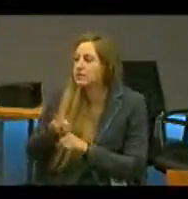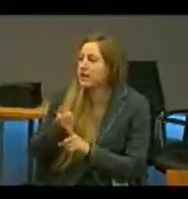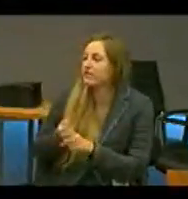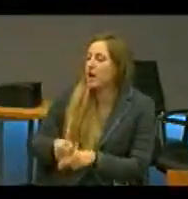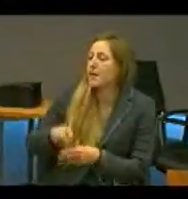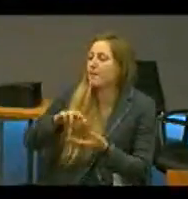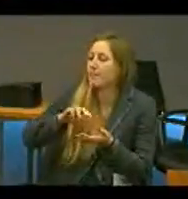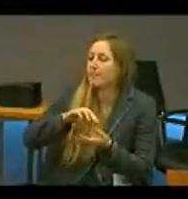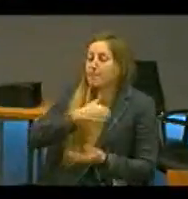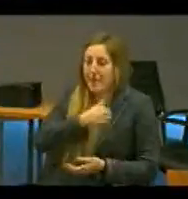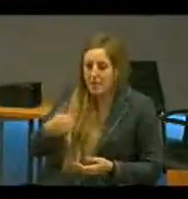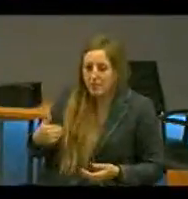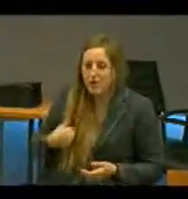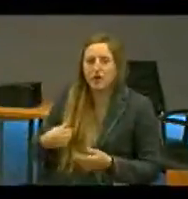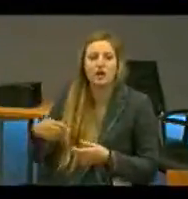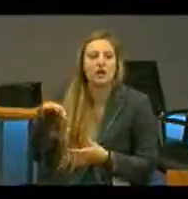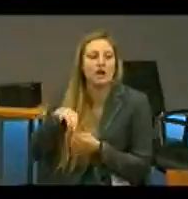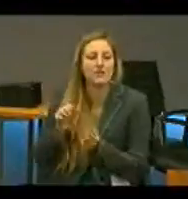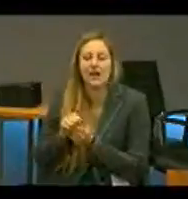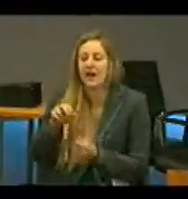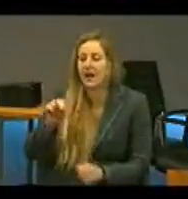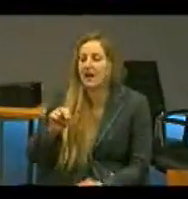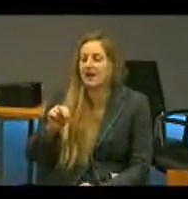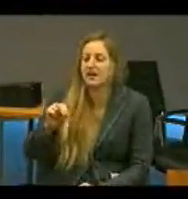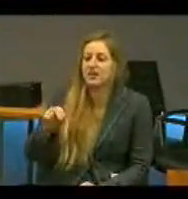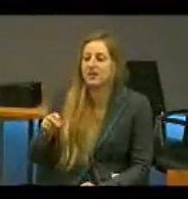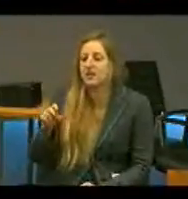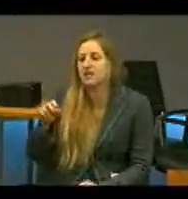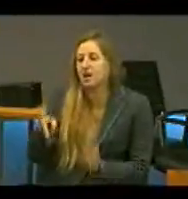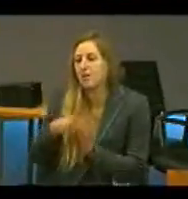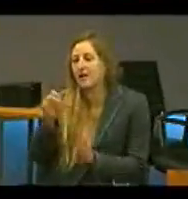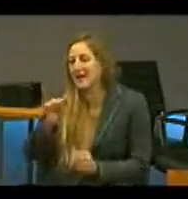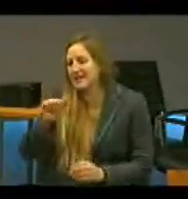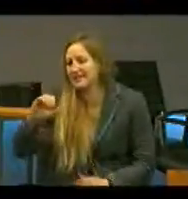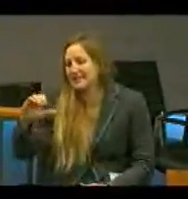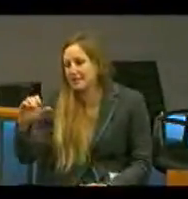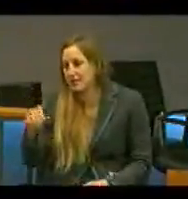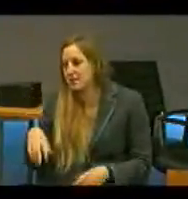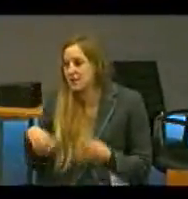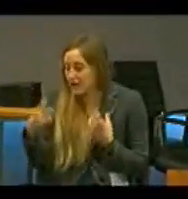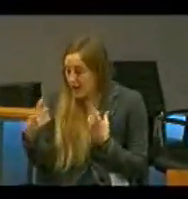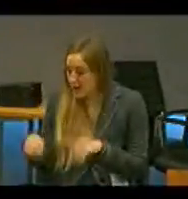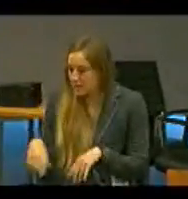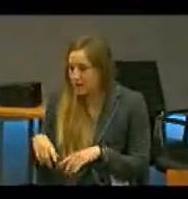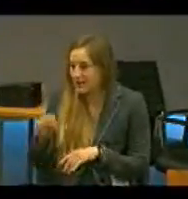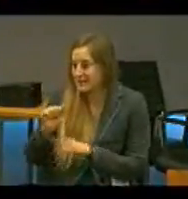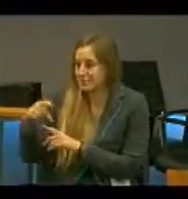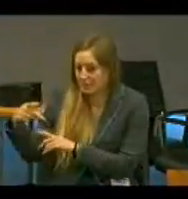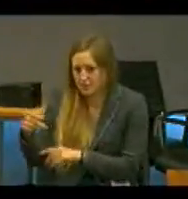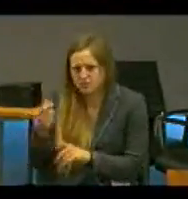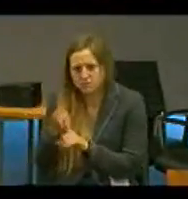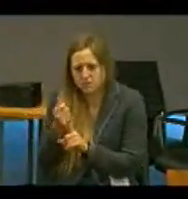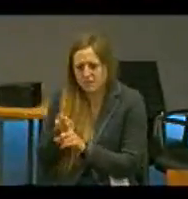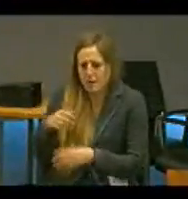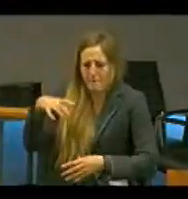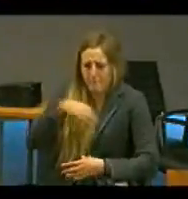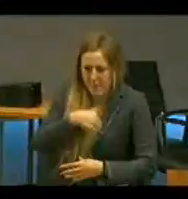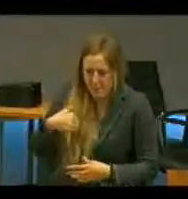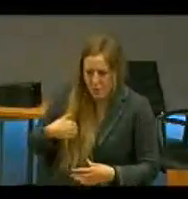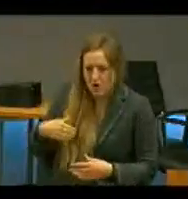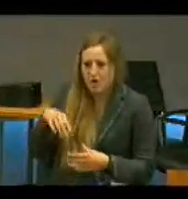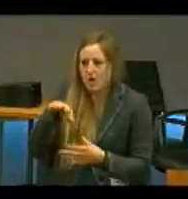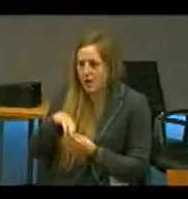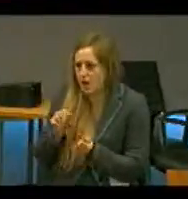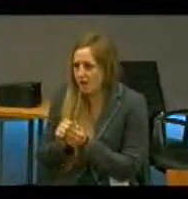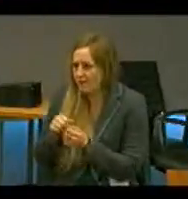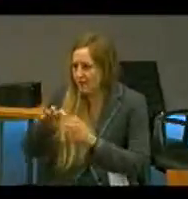Coordinating Committee and the NAACP. He was the first African-American member of Little People of America. We don't see Kenny in